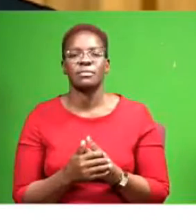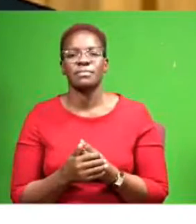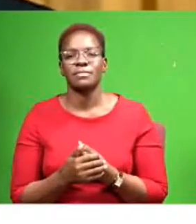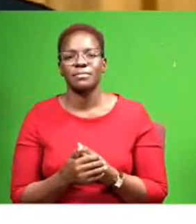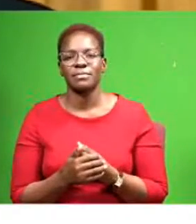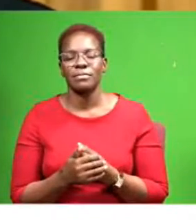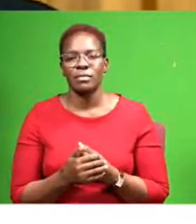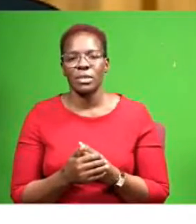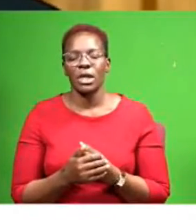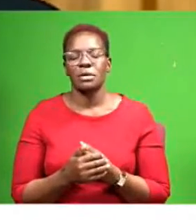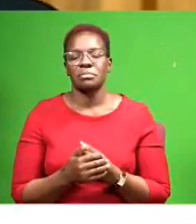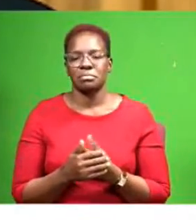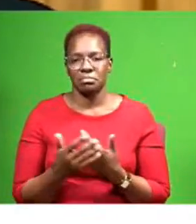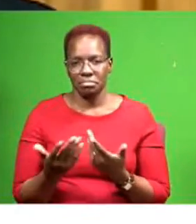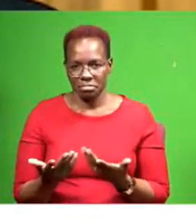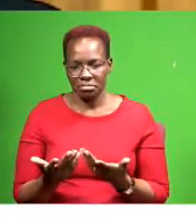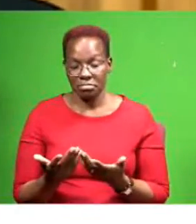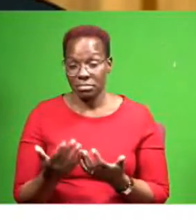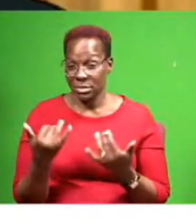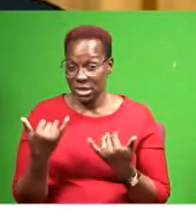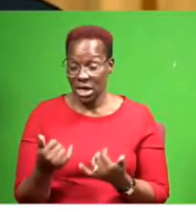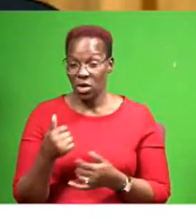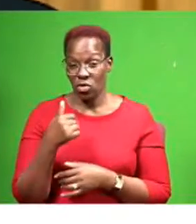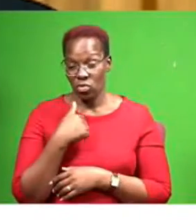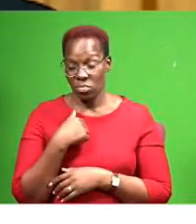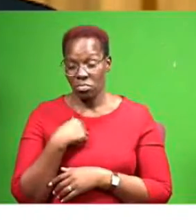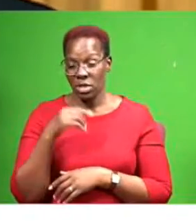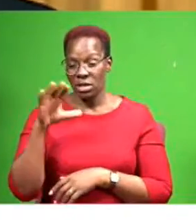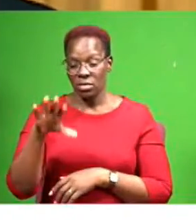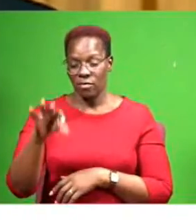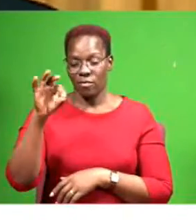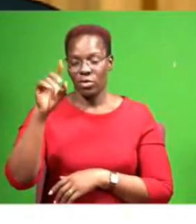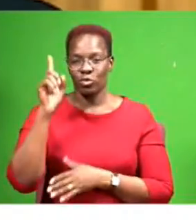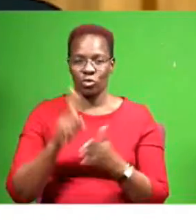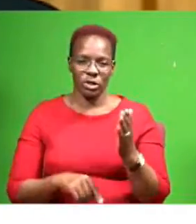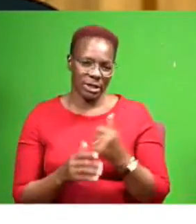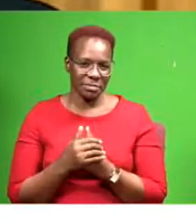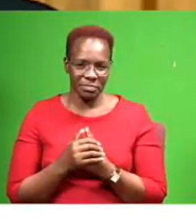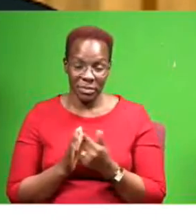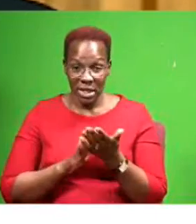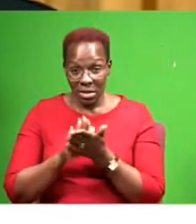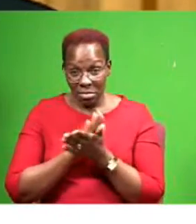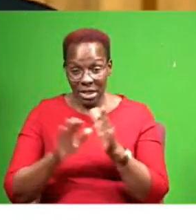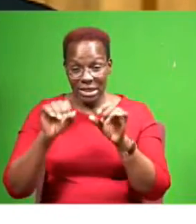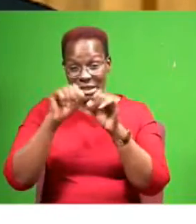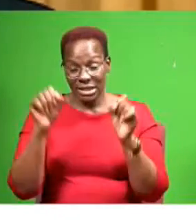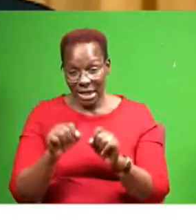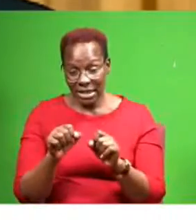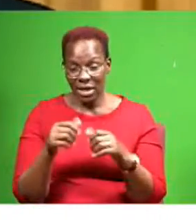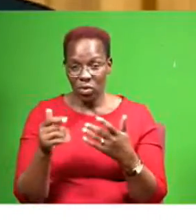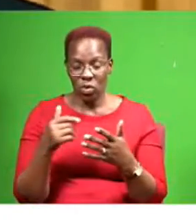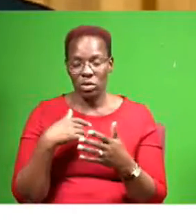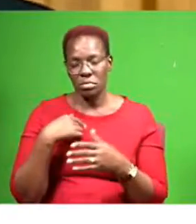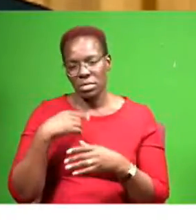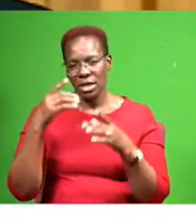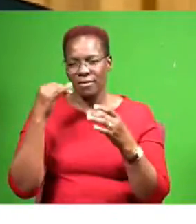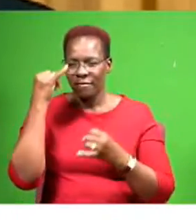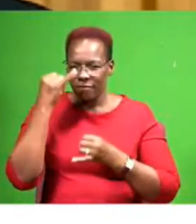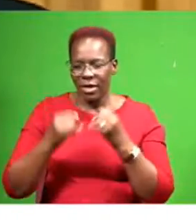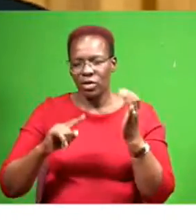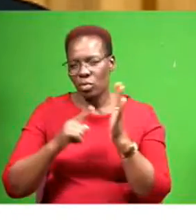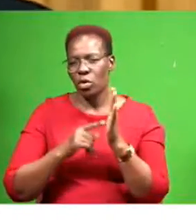So with all that, my finding on the basic structure, rather my conclusion on the basic structure